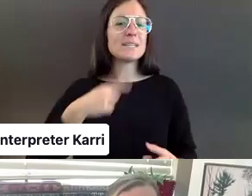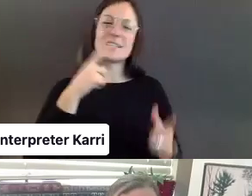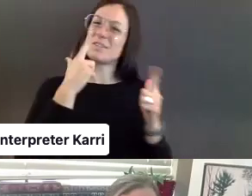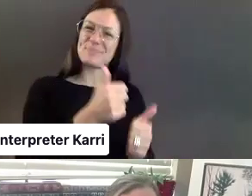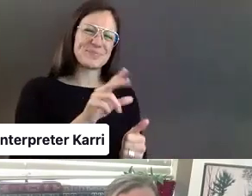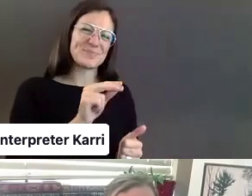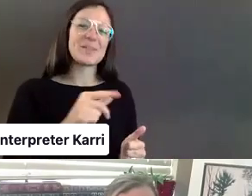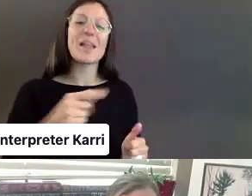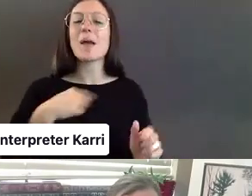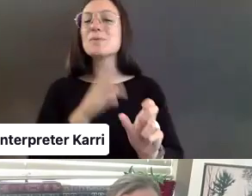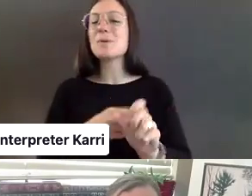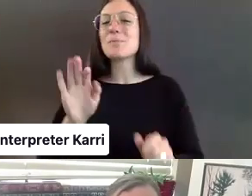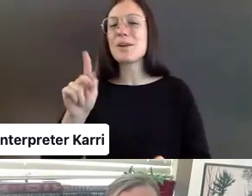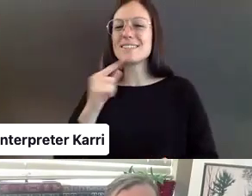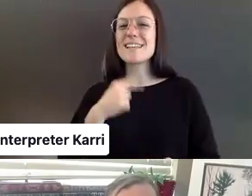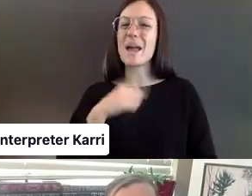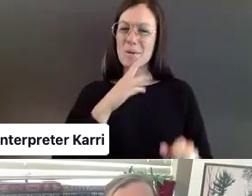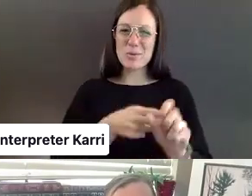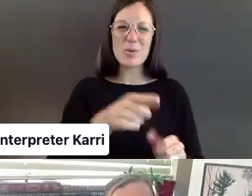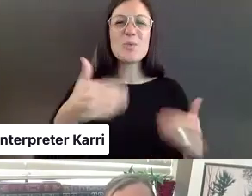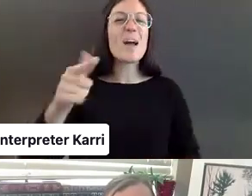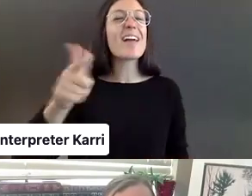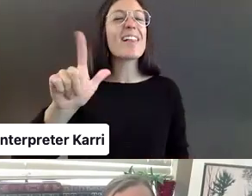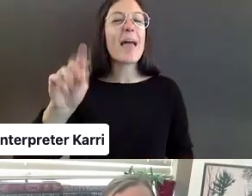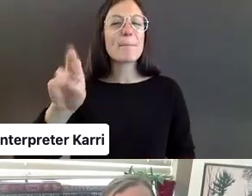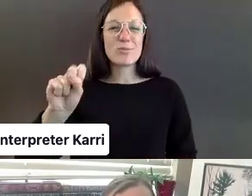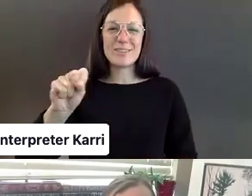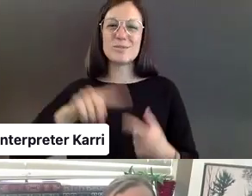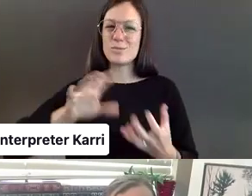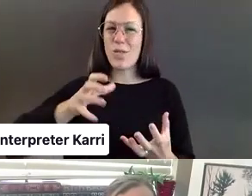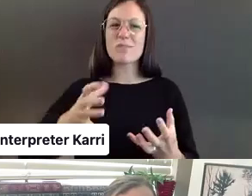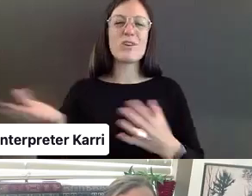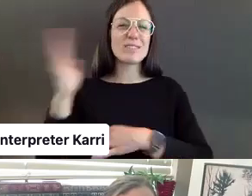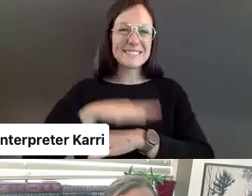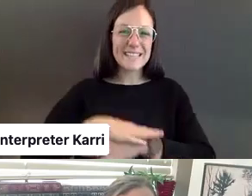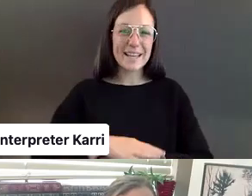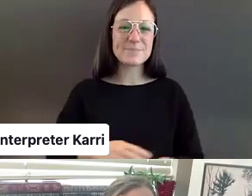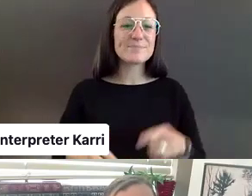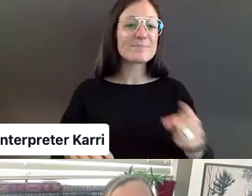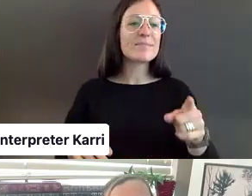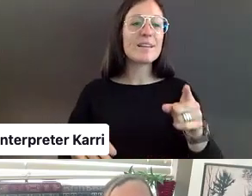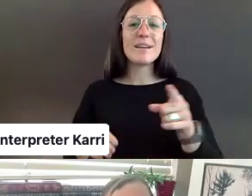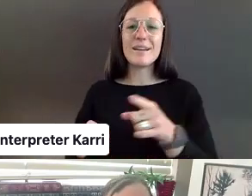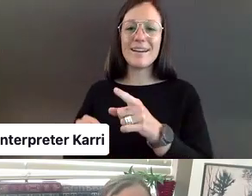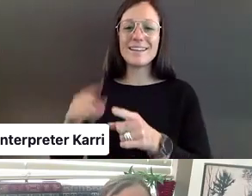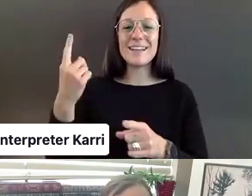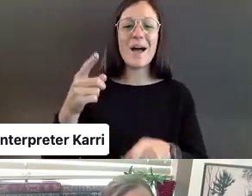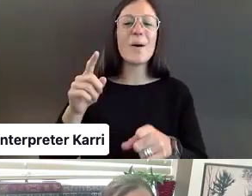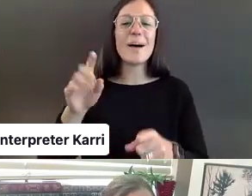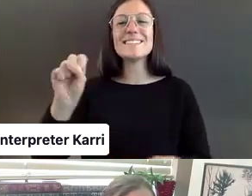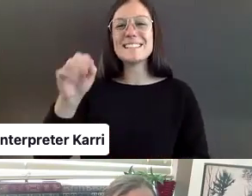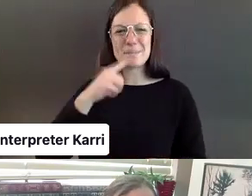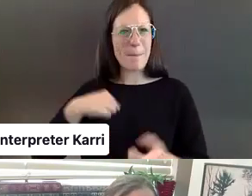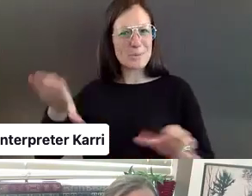I'll join you on that. It's a very glamorous life. I am also doing laundry. Yes. Yeah. Saturday,